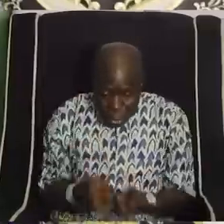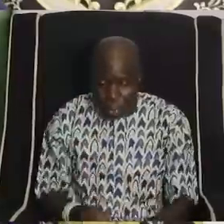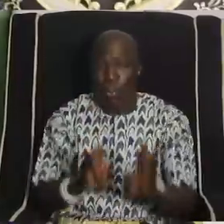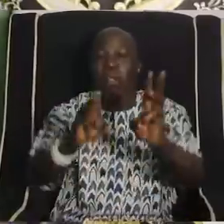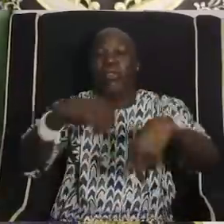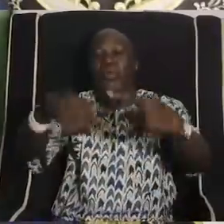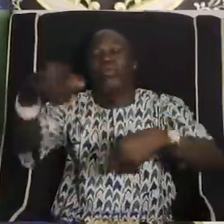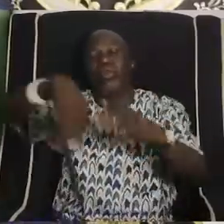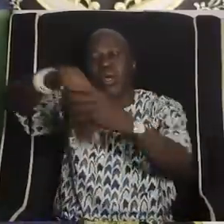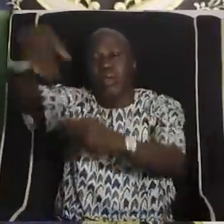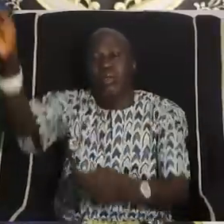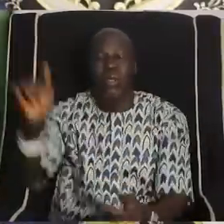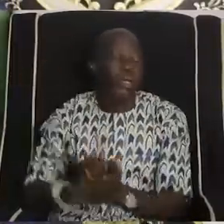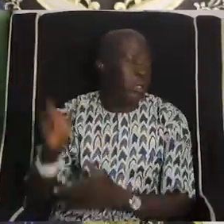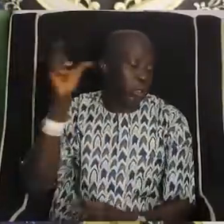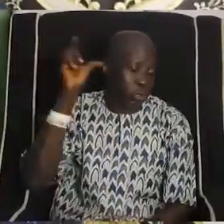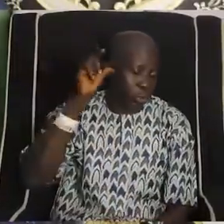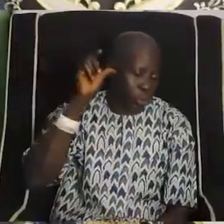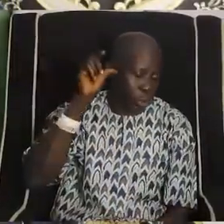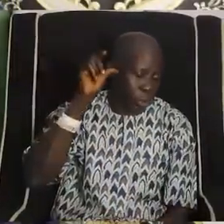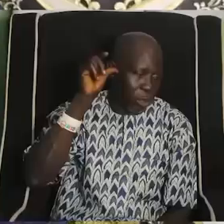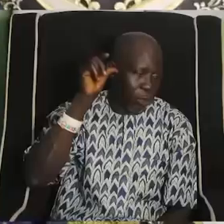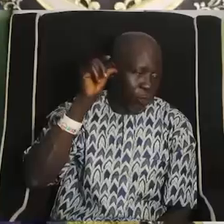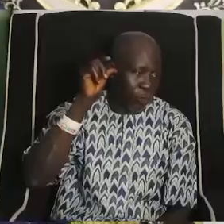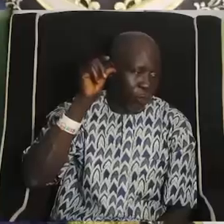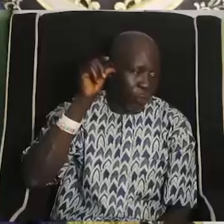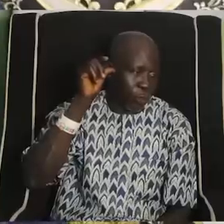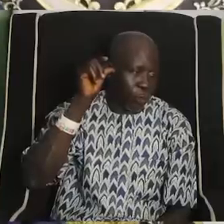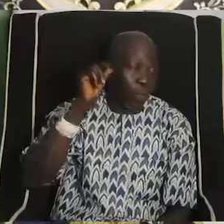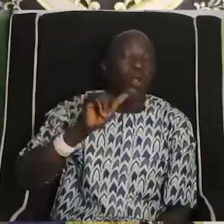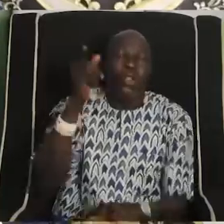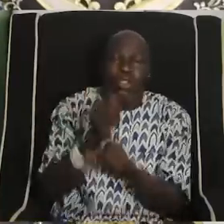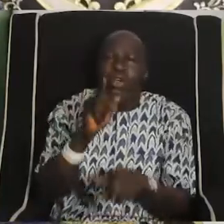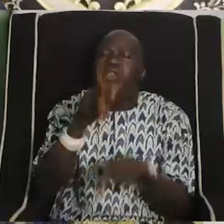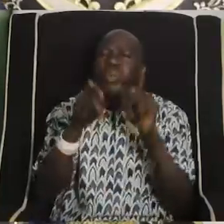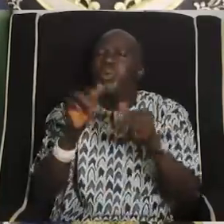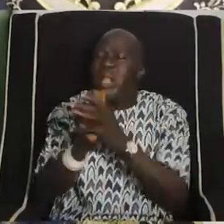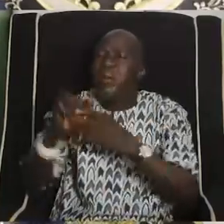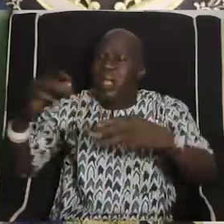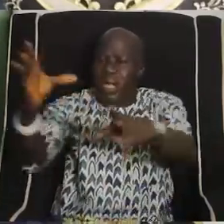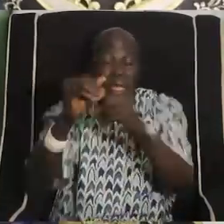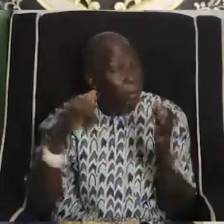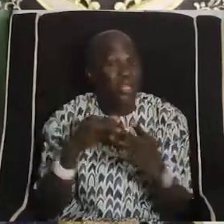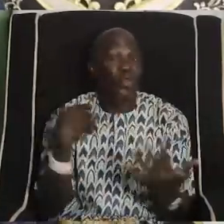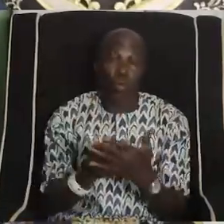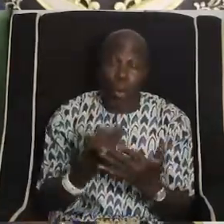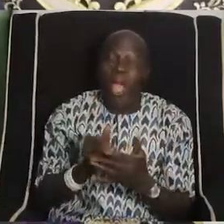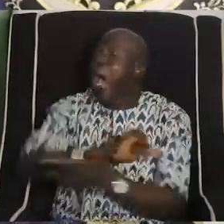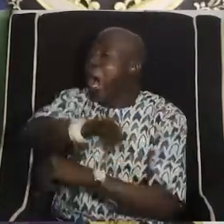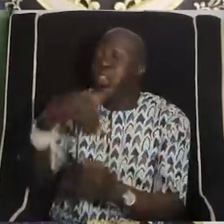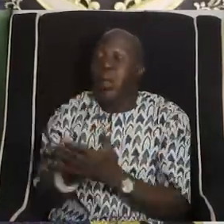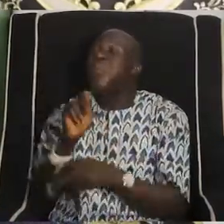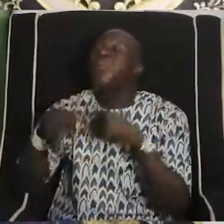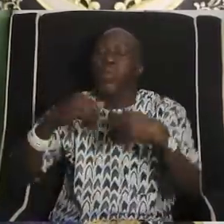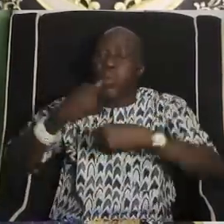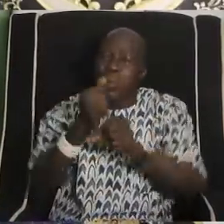Lord. Amen. Please listen to me, sir. Those of you that want this will claim it very well. And those of you that